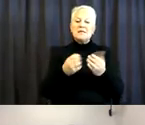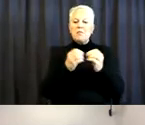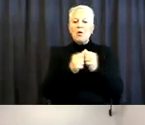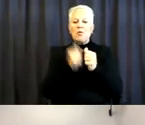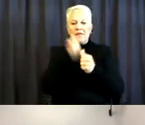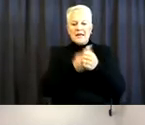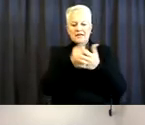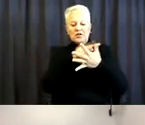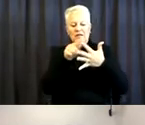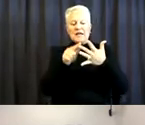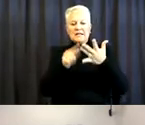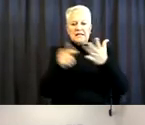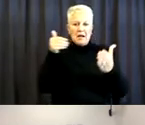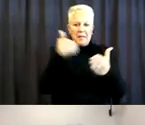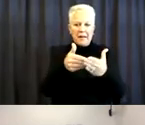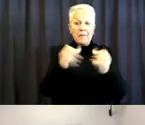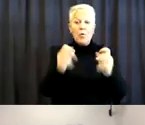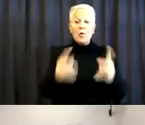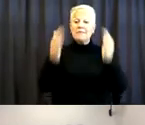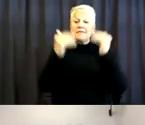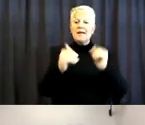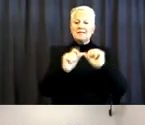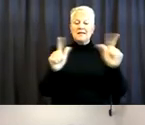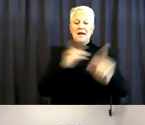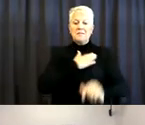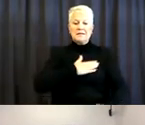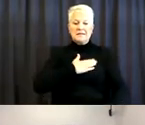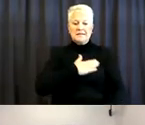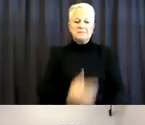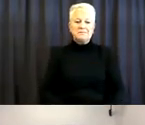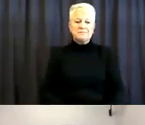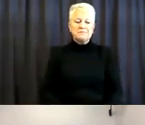one of these. Okay, next slide, please.